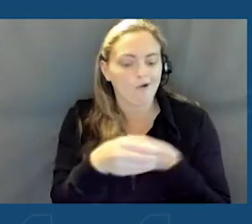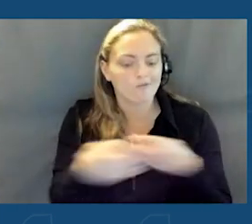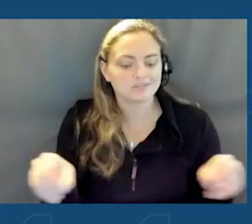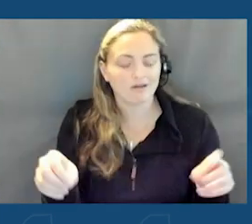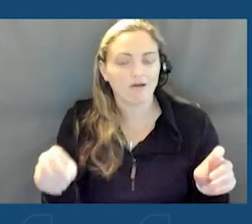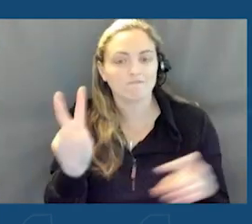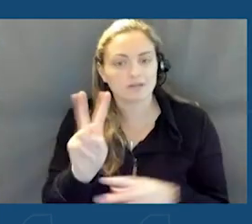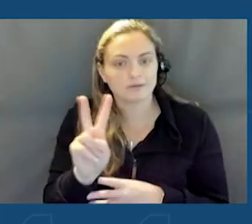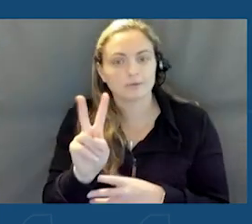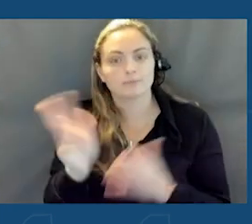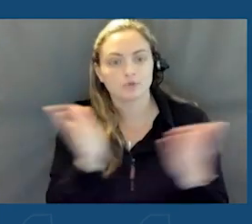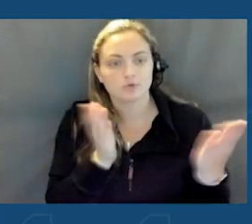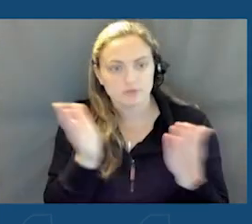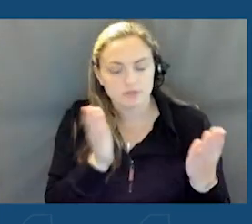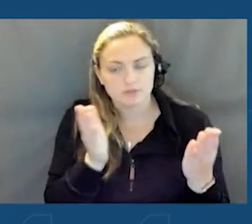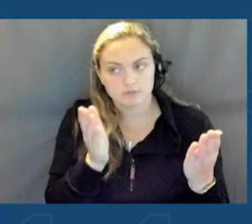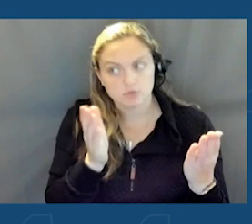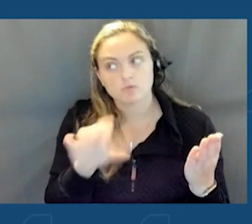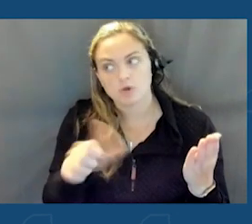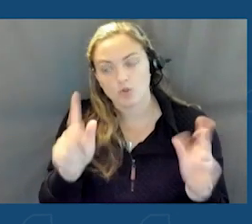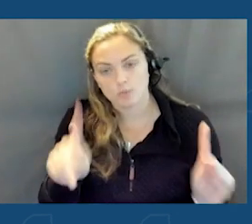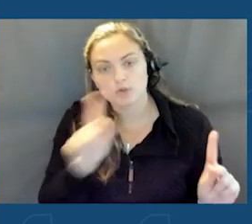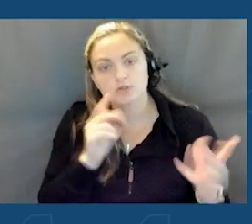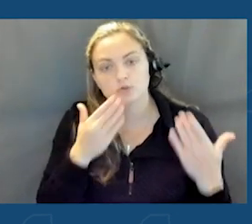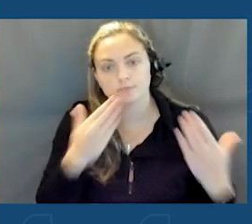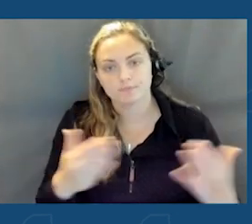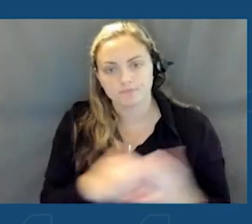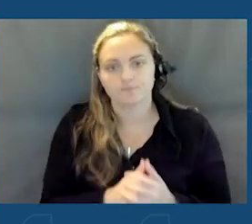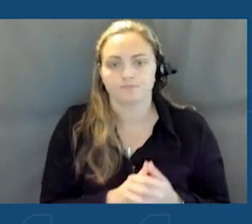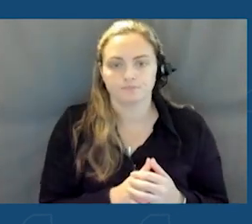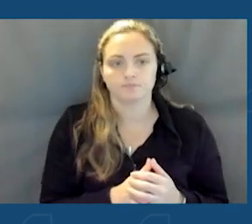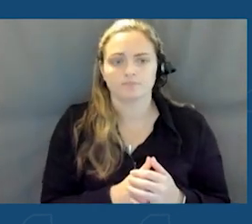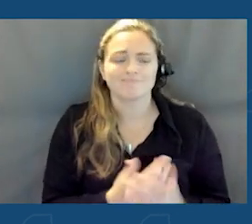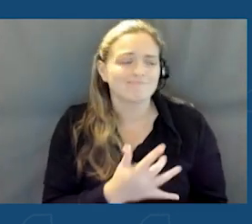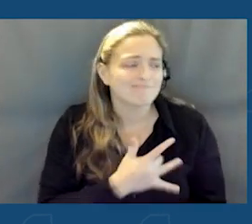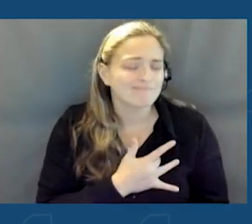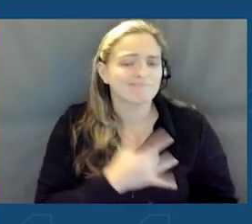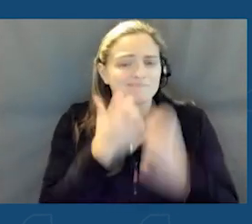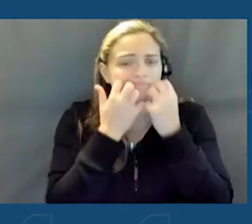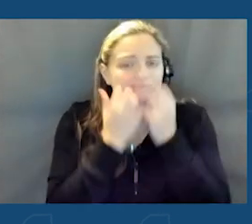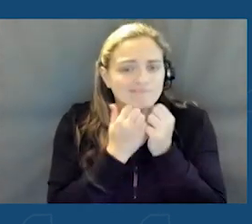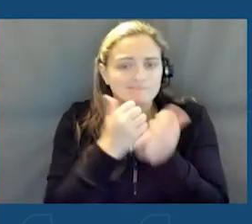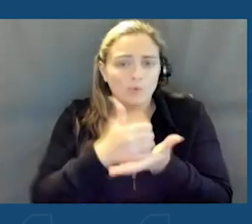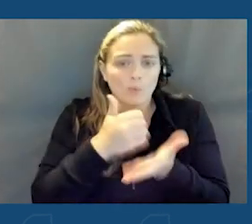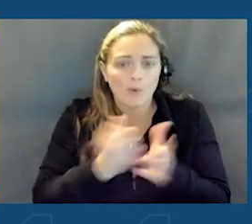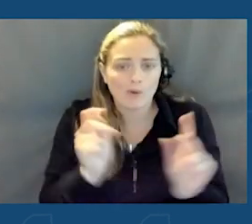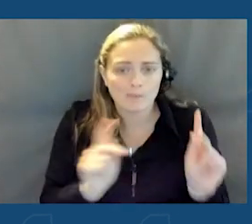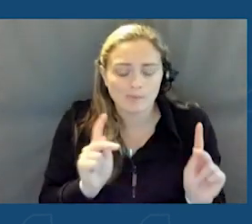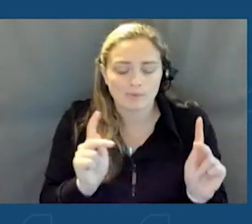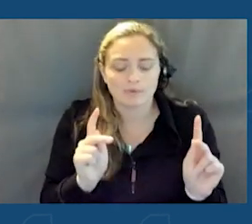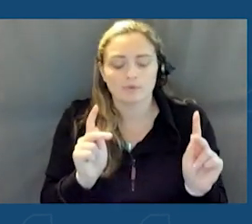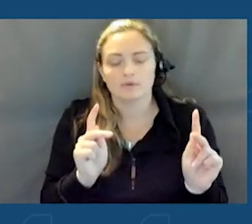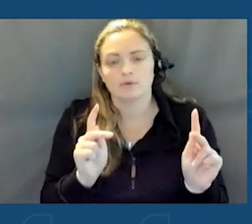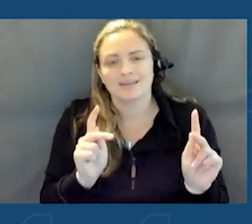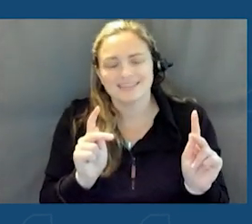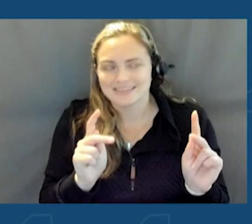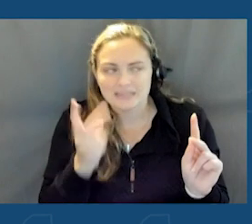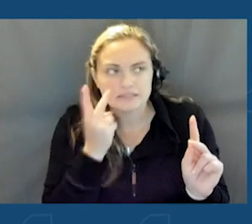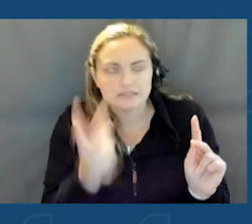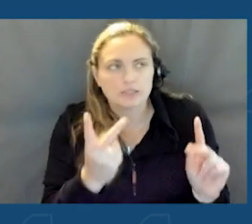individual who has the heart and compassion to help people who've seen the worst in